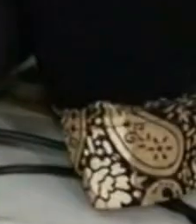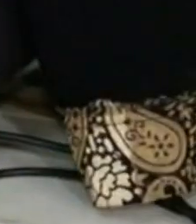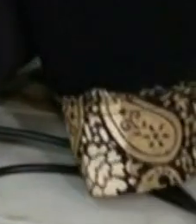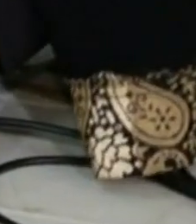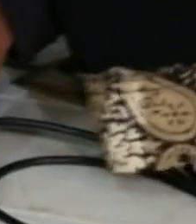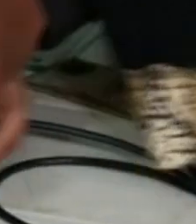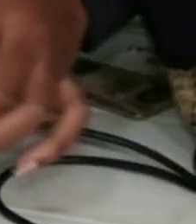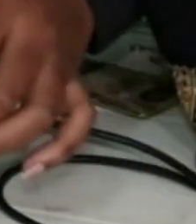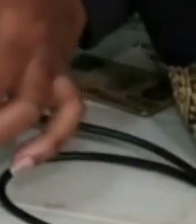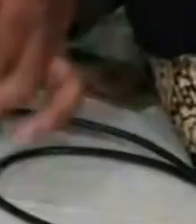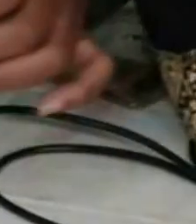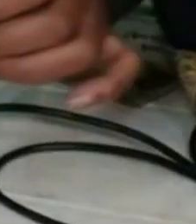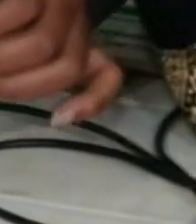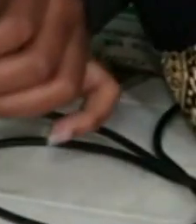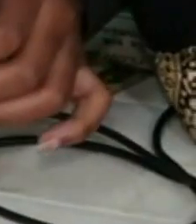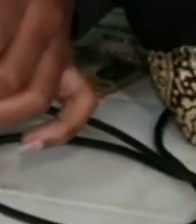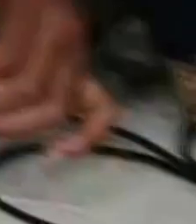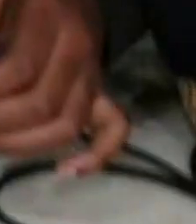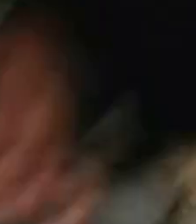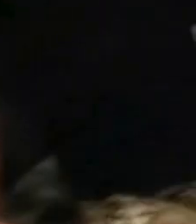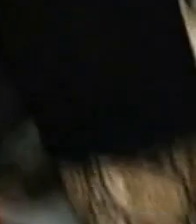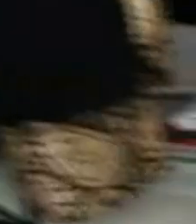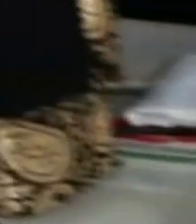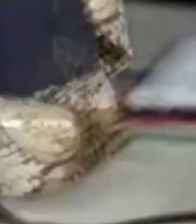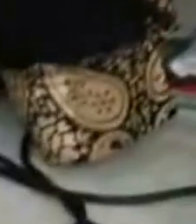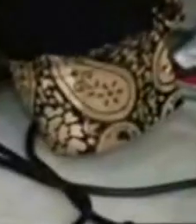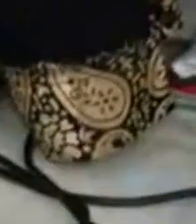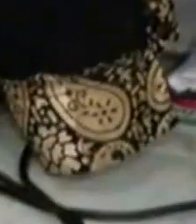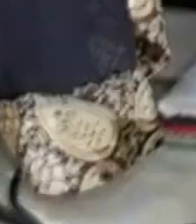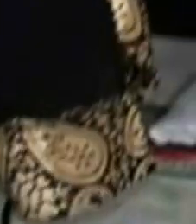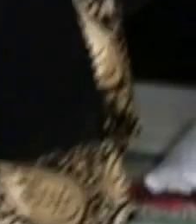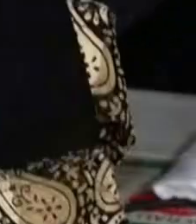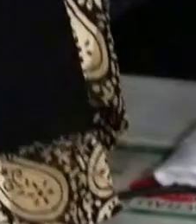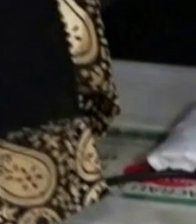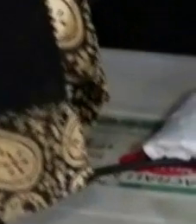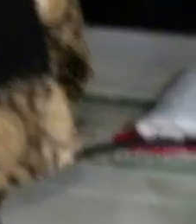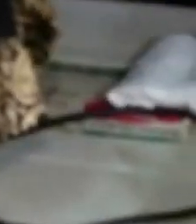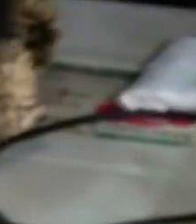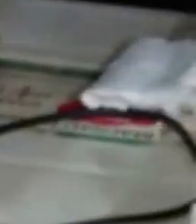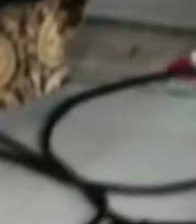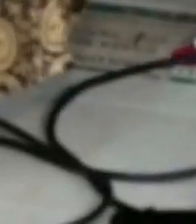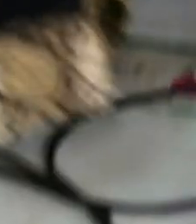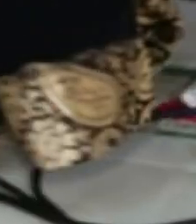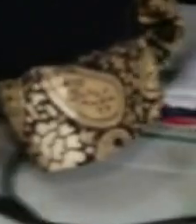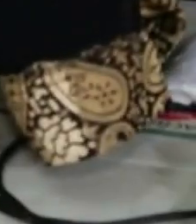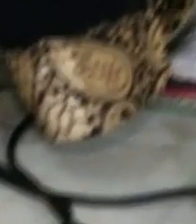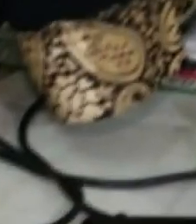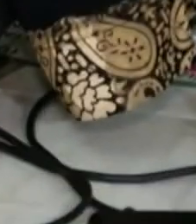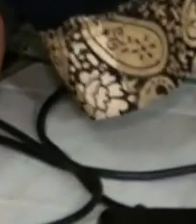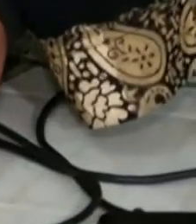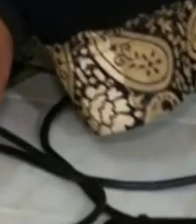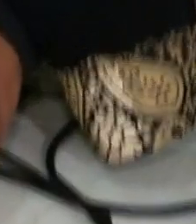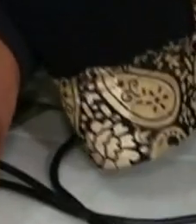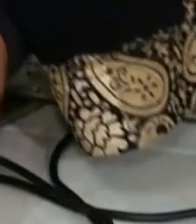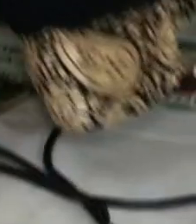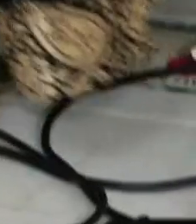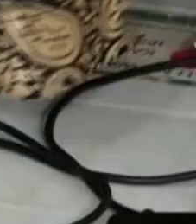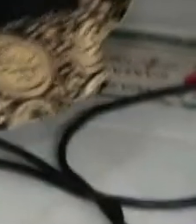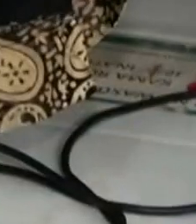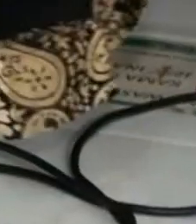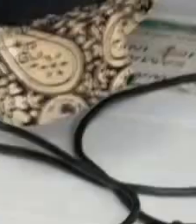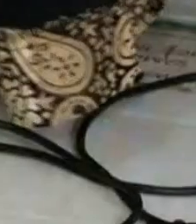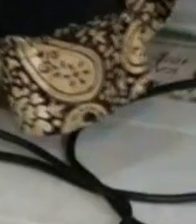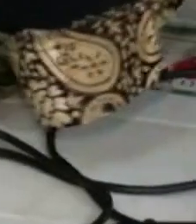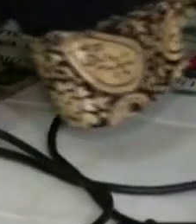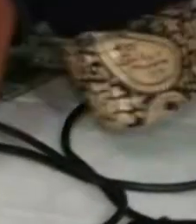6 ballot papers and he will be able to cast his ballot. Now, Odinga has voted here for over 40